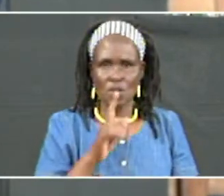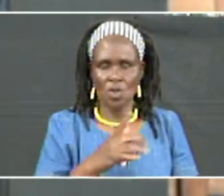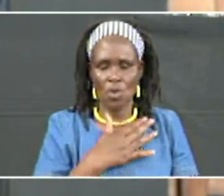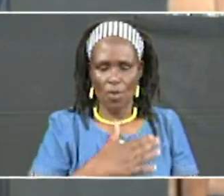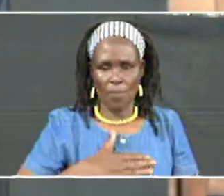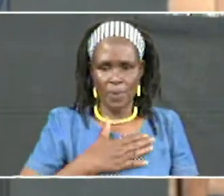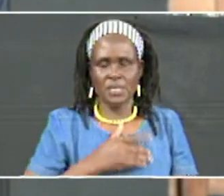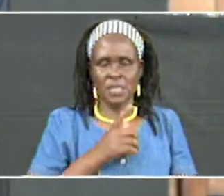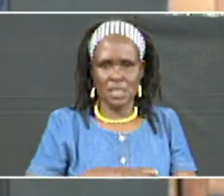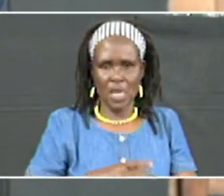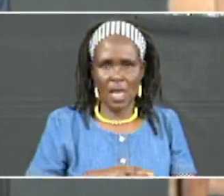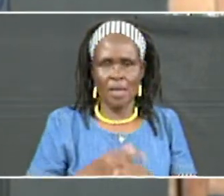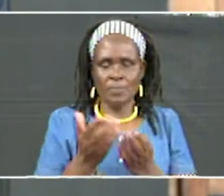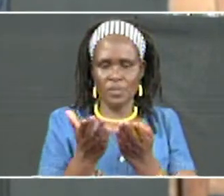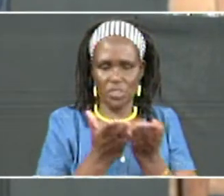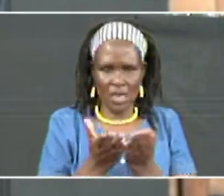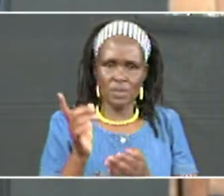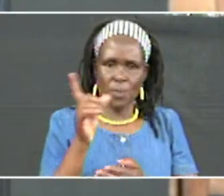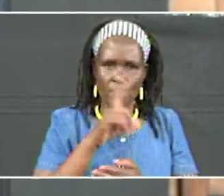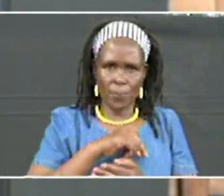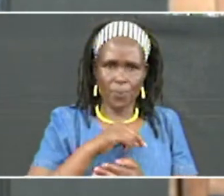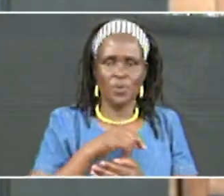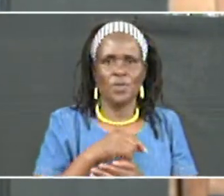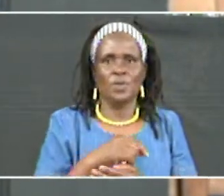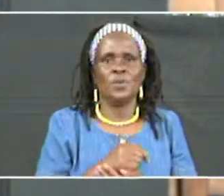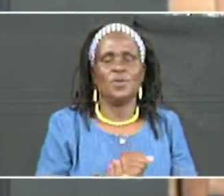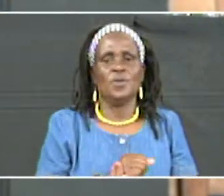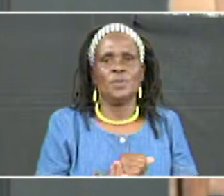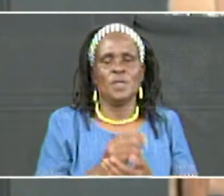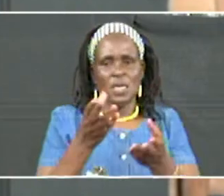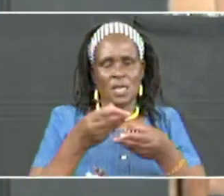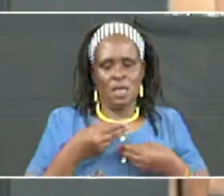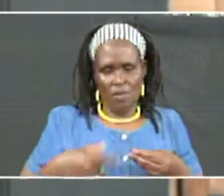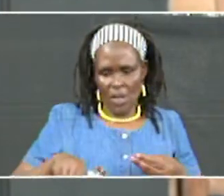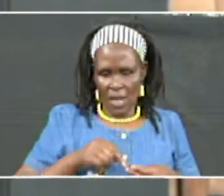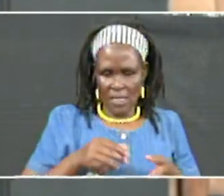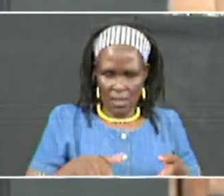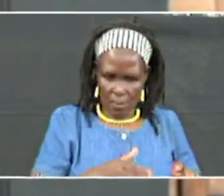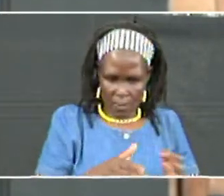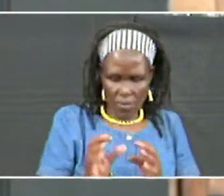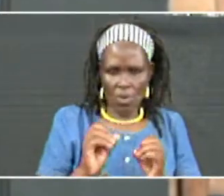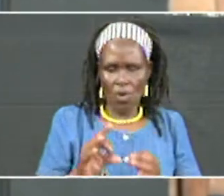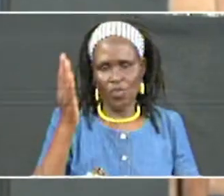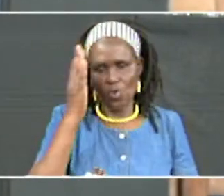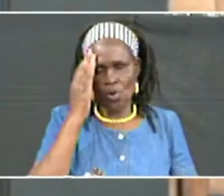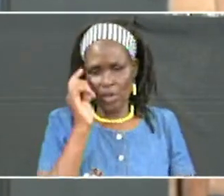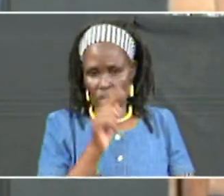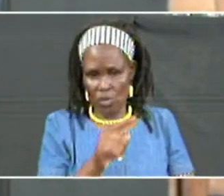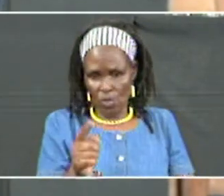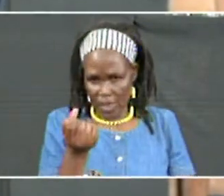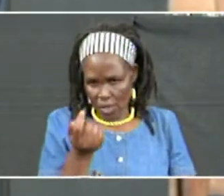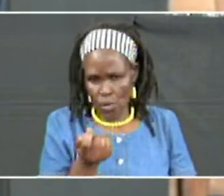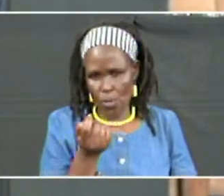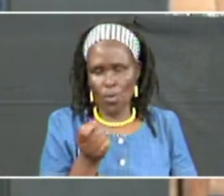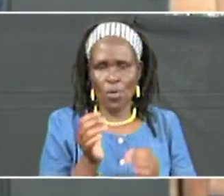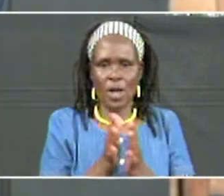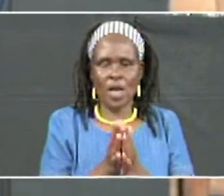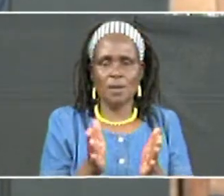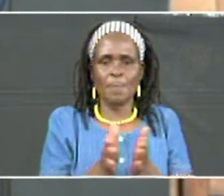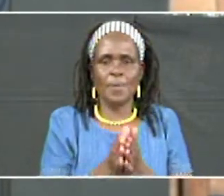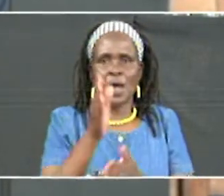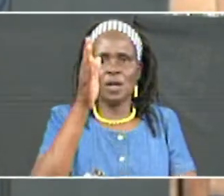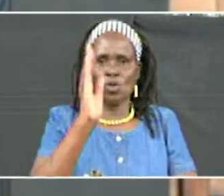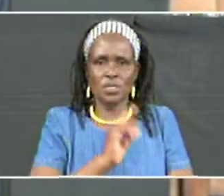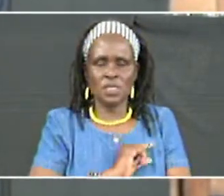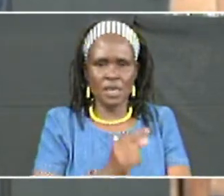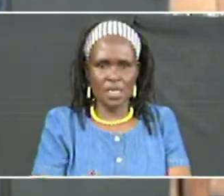of the service, give us the privilege of knowing you a little bit more. And by God's grace,